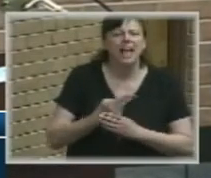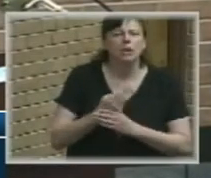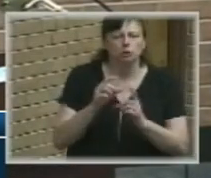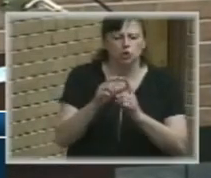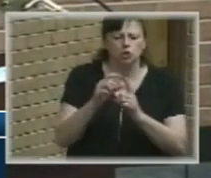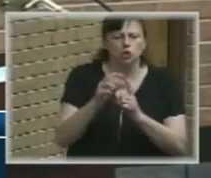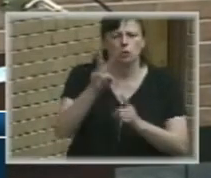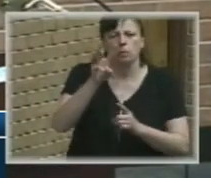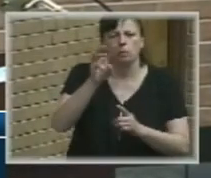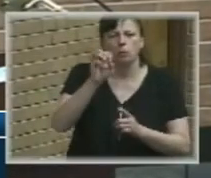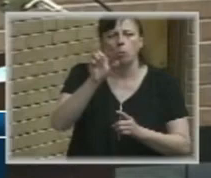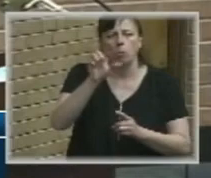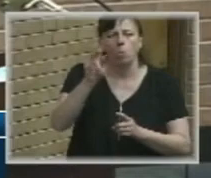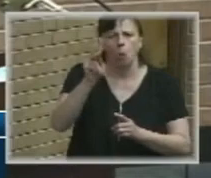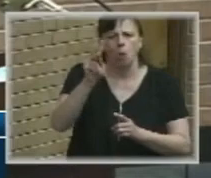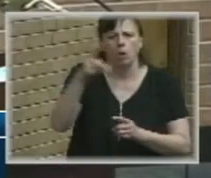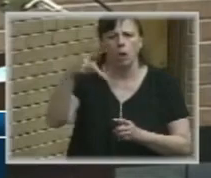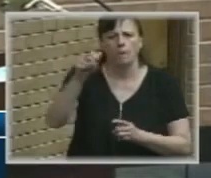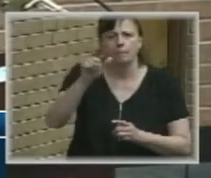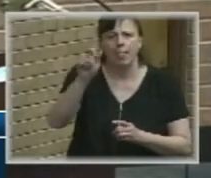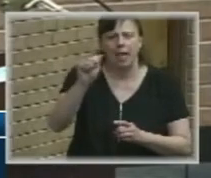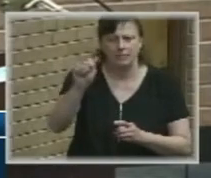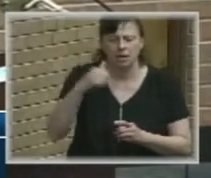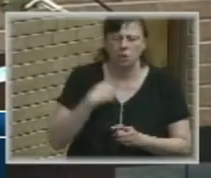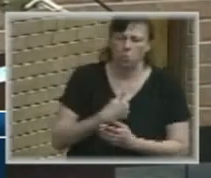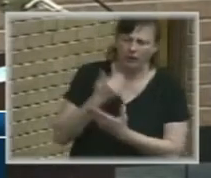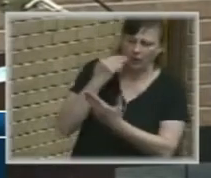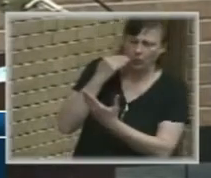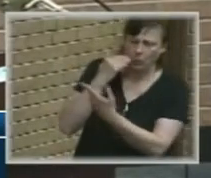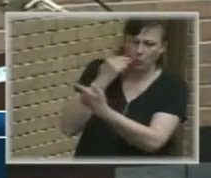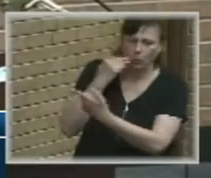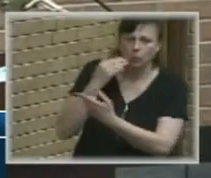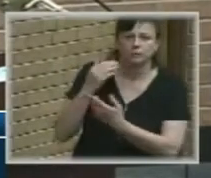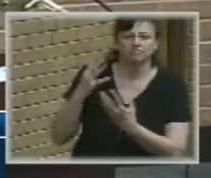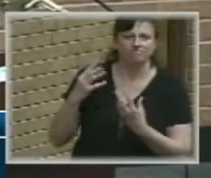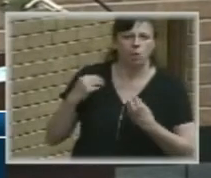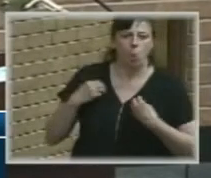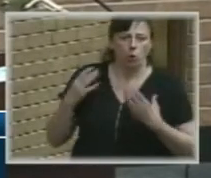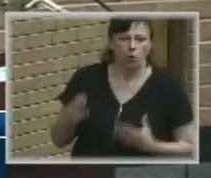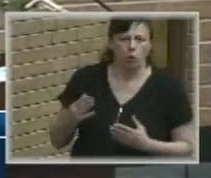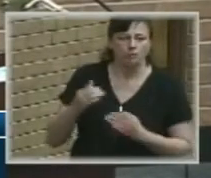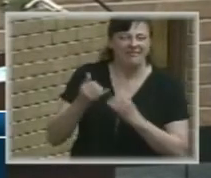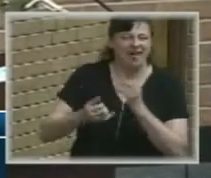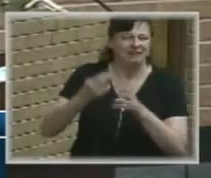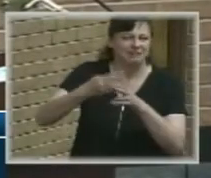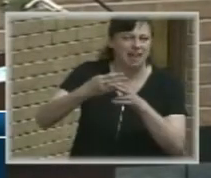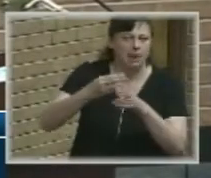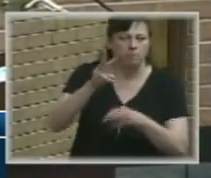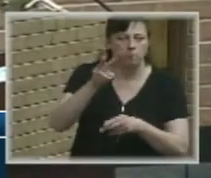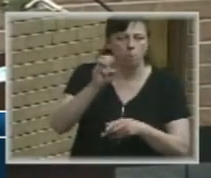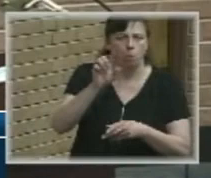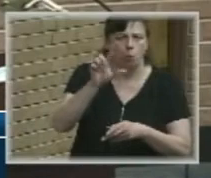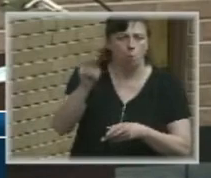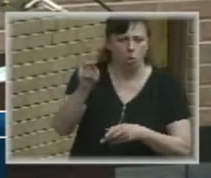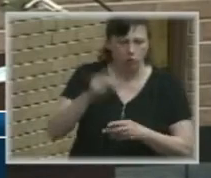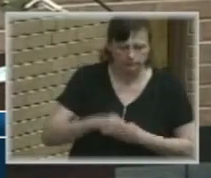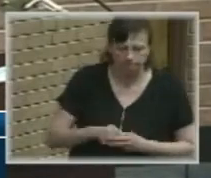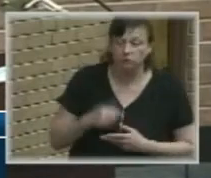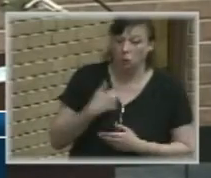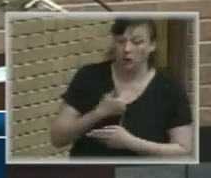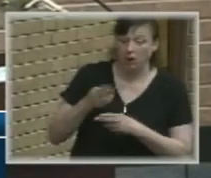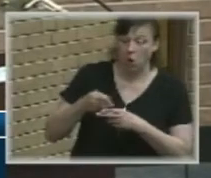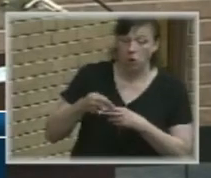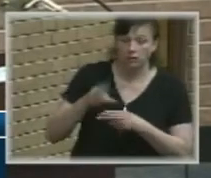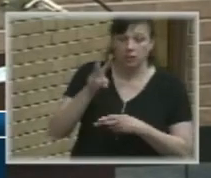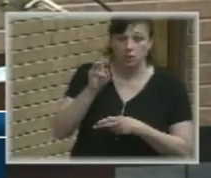kind of the vernacular we've used over the years on the street. We knew it was owned by a Wolk, so we call it Wolk Plaza. But I never used the